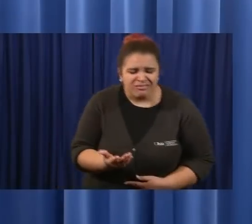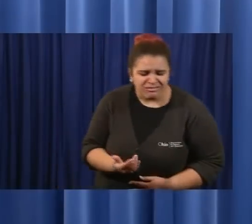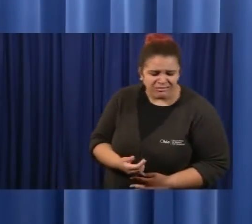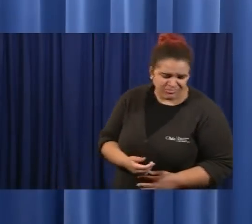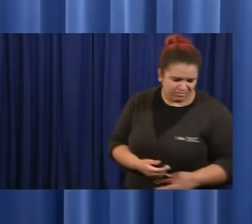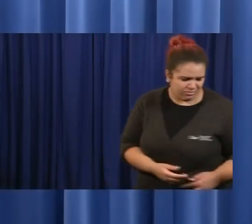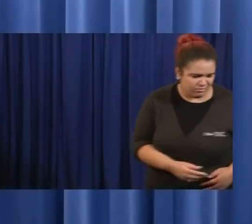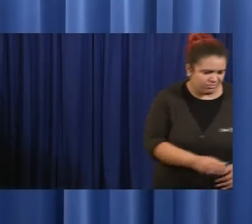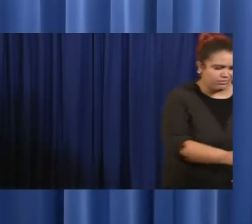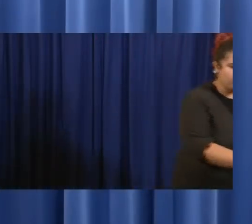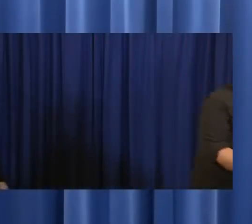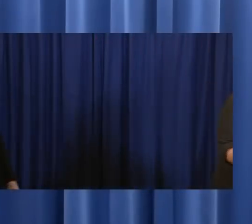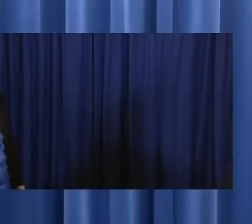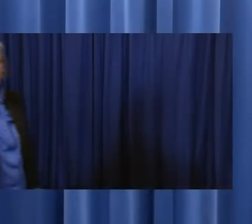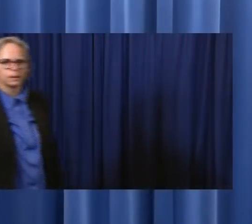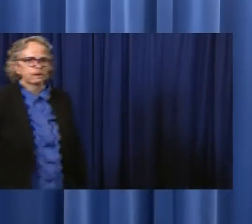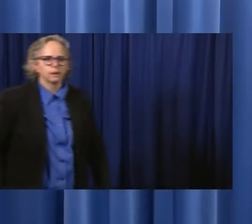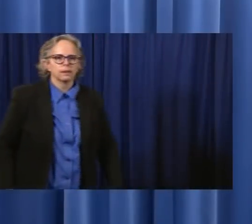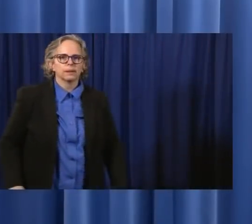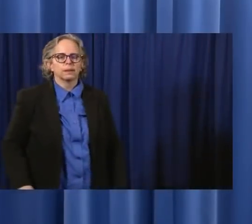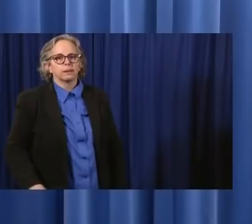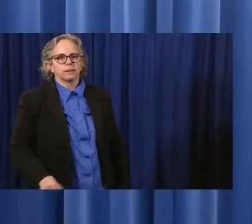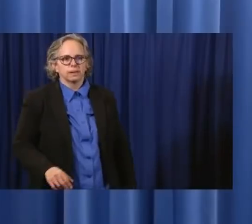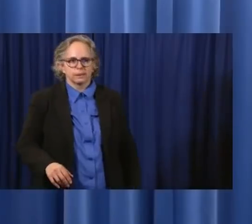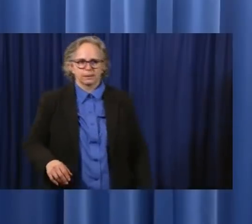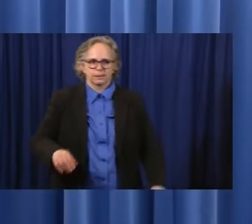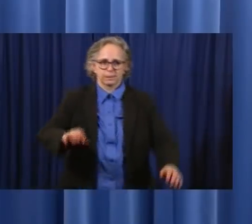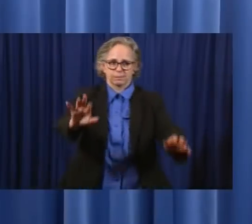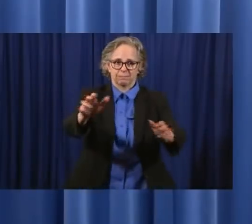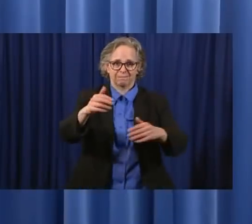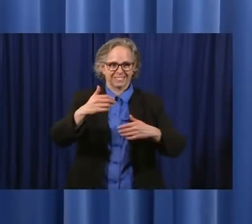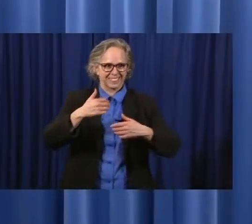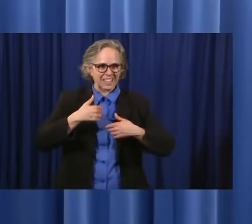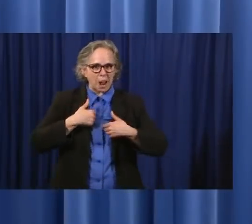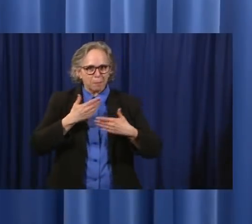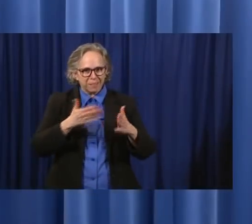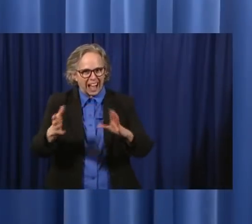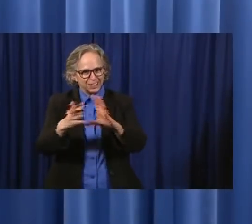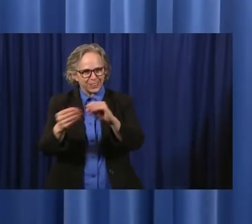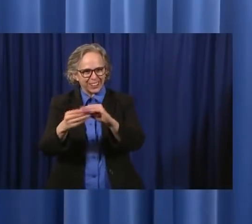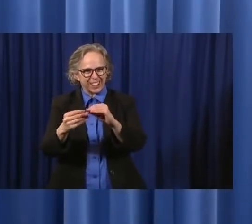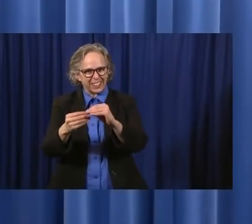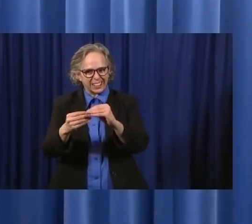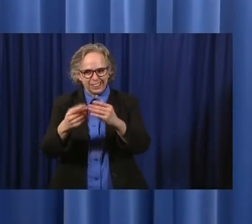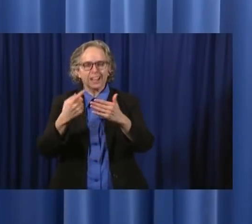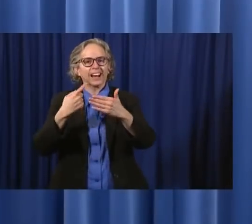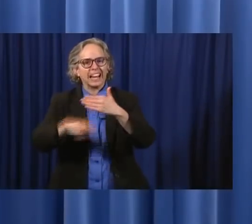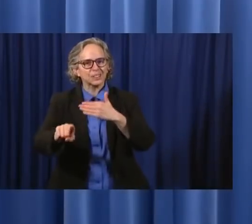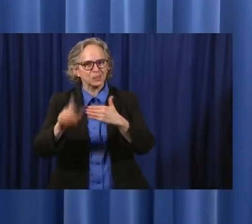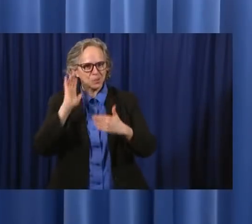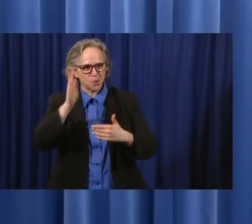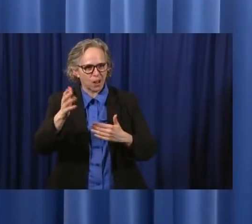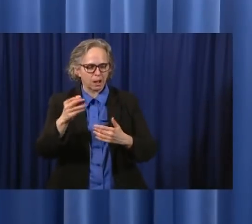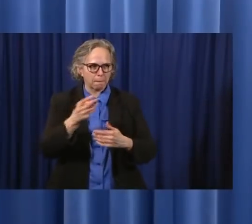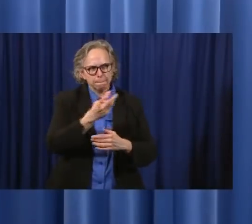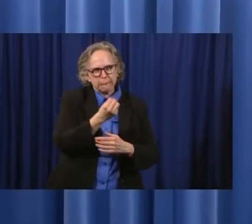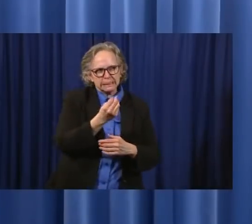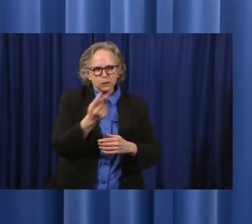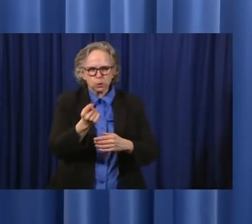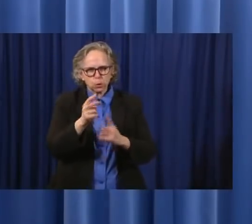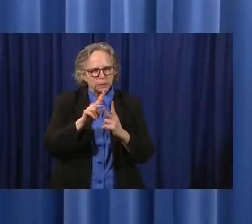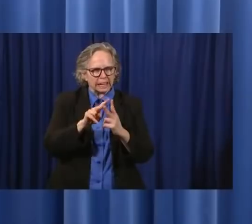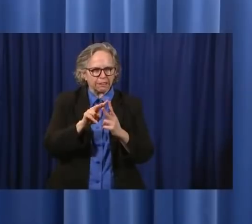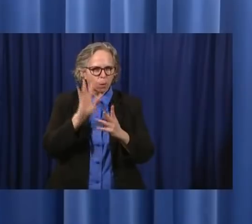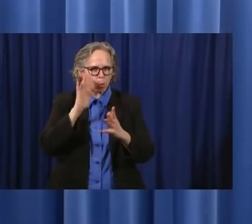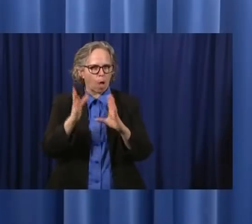I intend to talk about that early next week in one of our sessions. So either Monday or Tuesday, I will